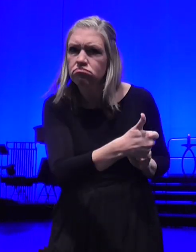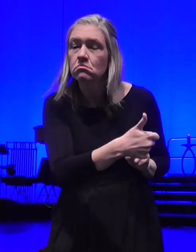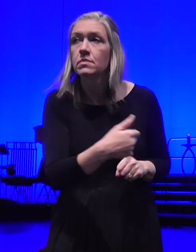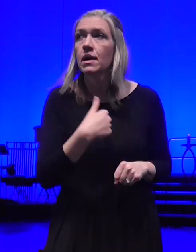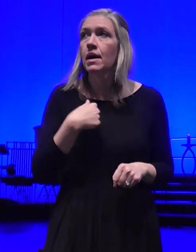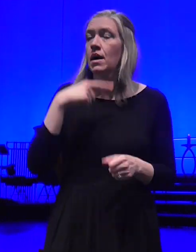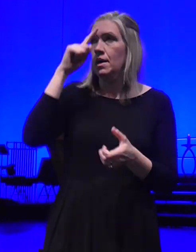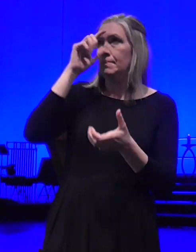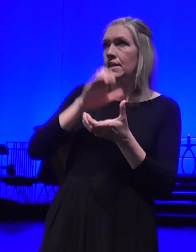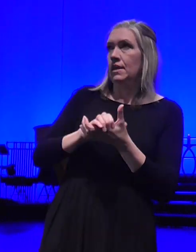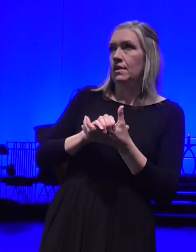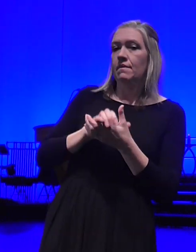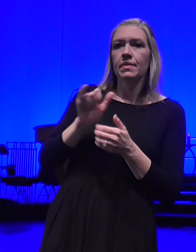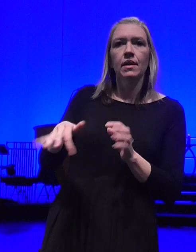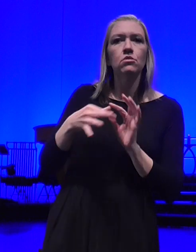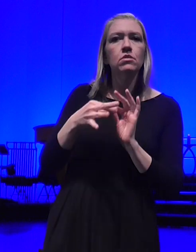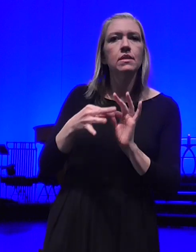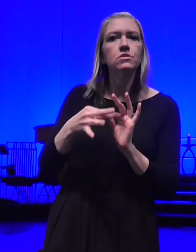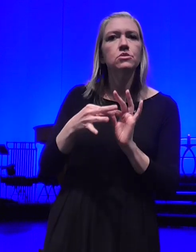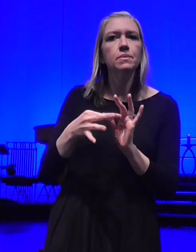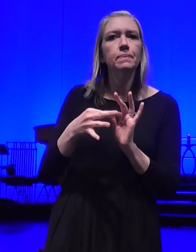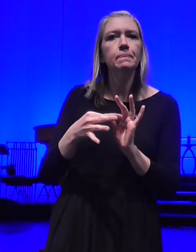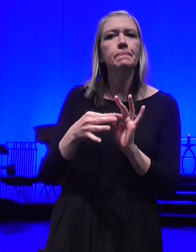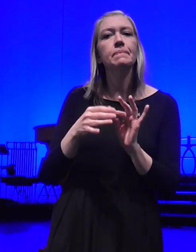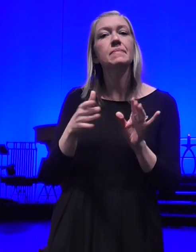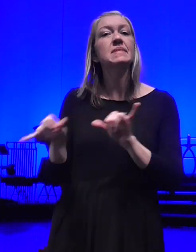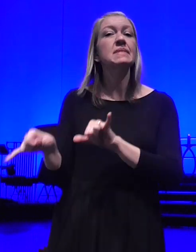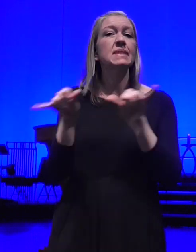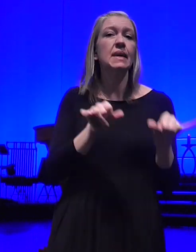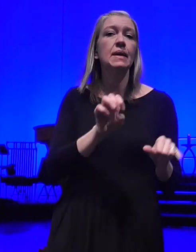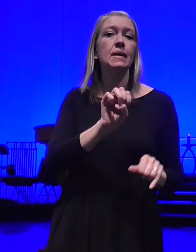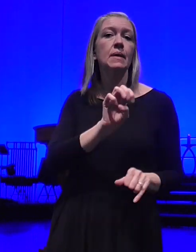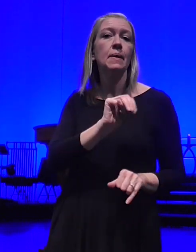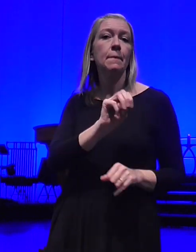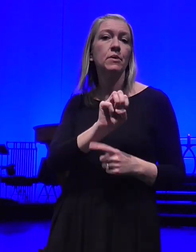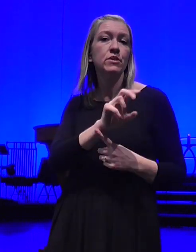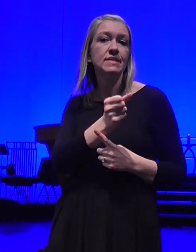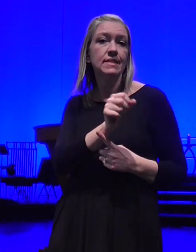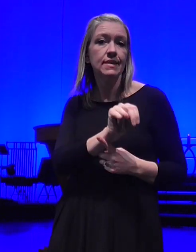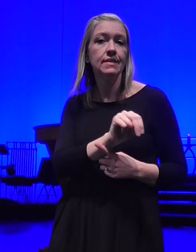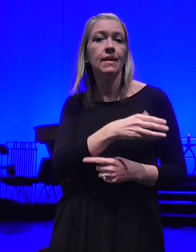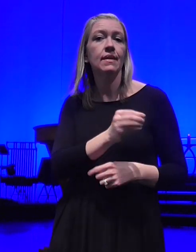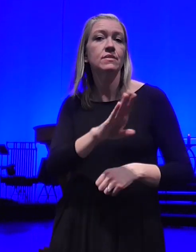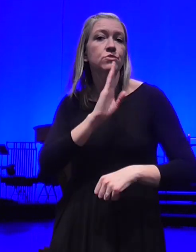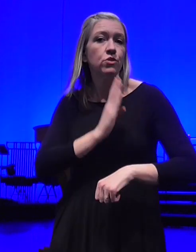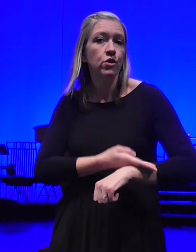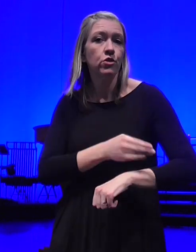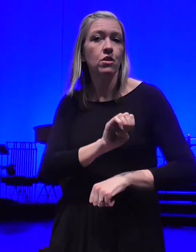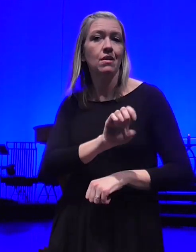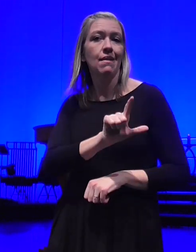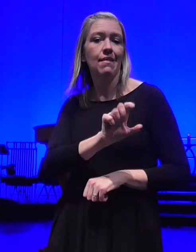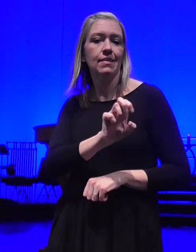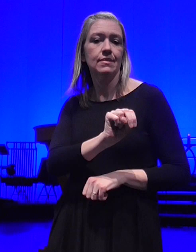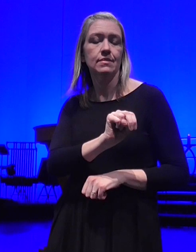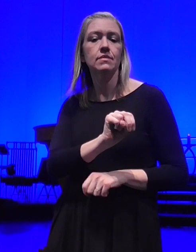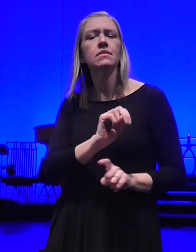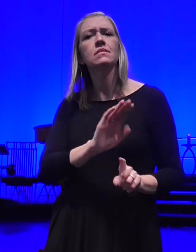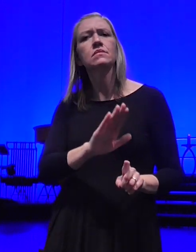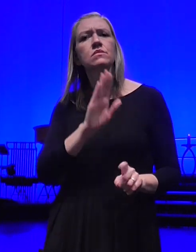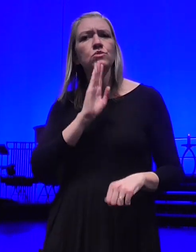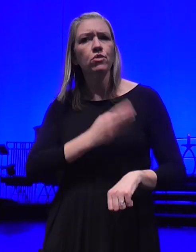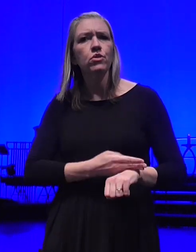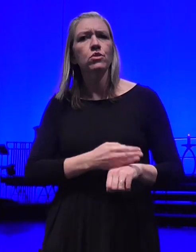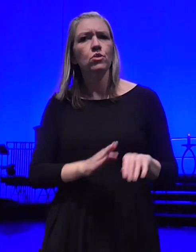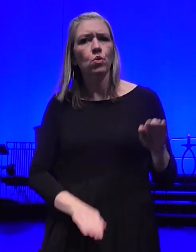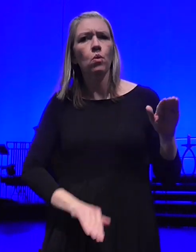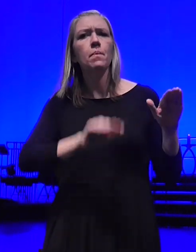what I believe the relationship was that Emerson had with his daughter, Ellen. Actually, as she got older, she traveled with